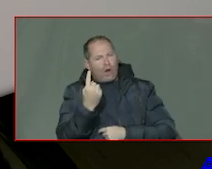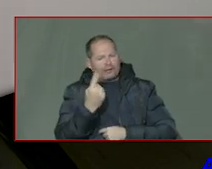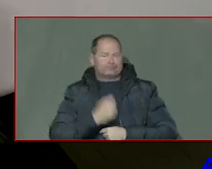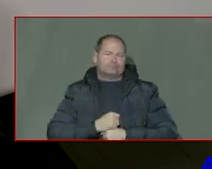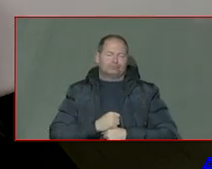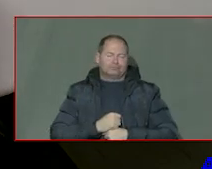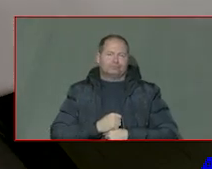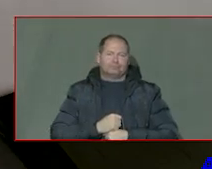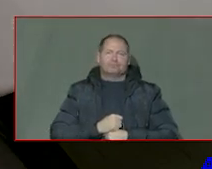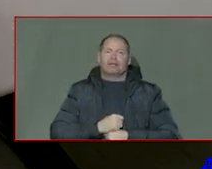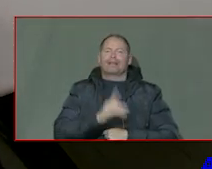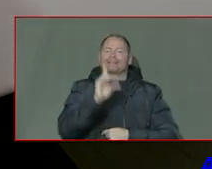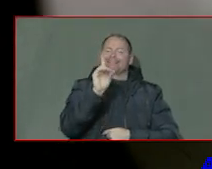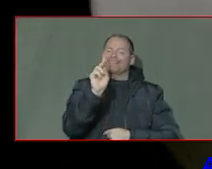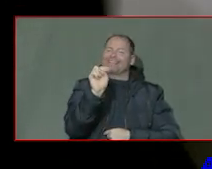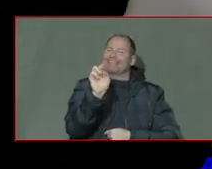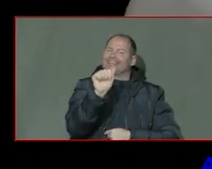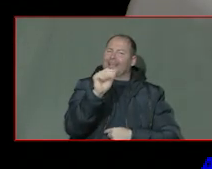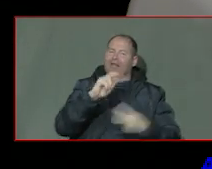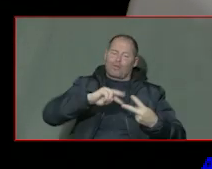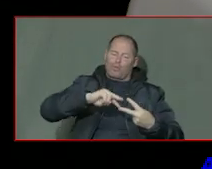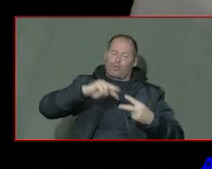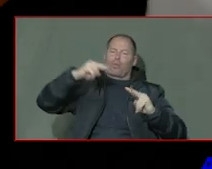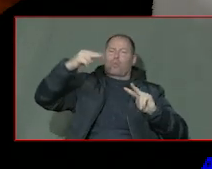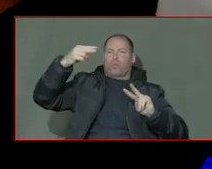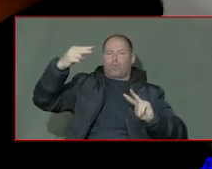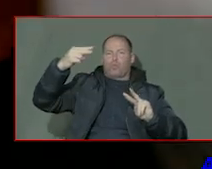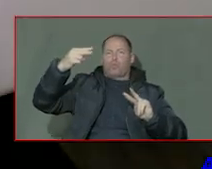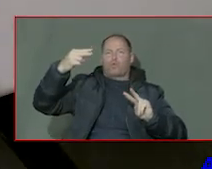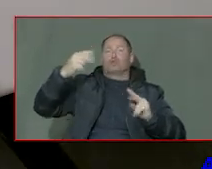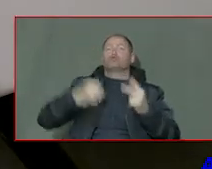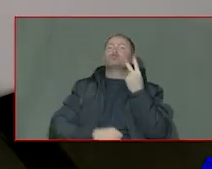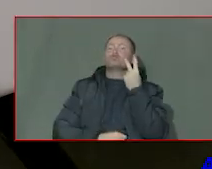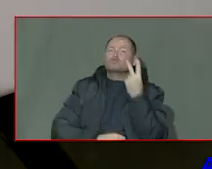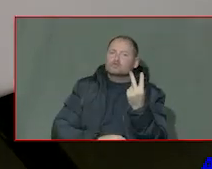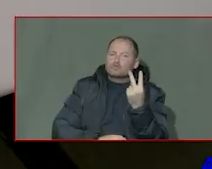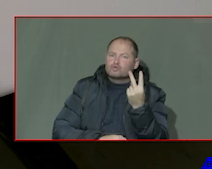sugar. The ribose sugar will bond with the what? With the